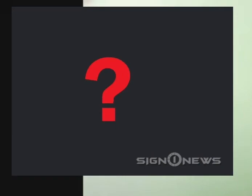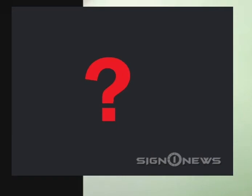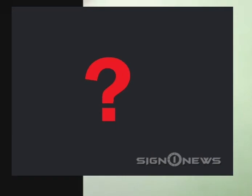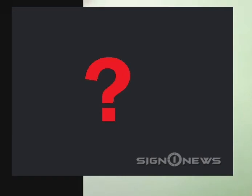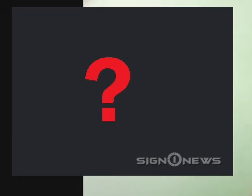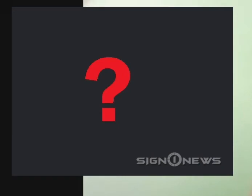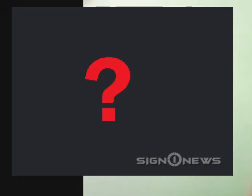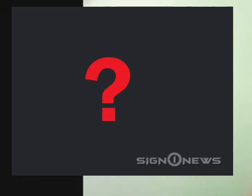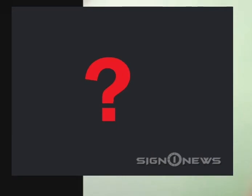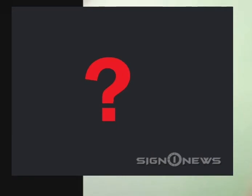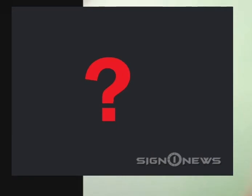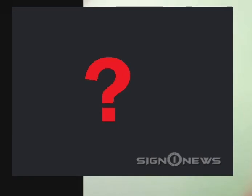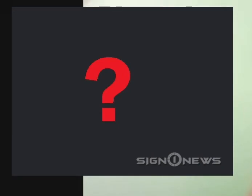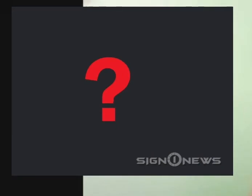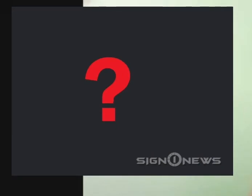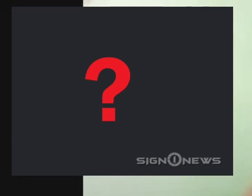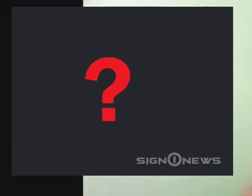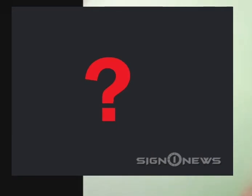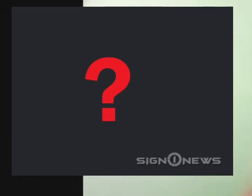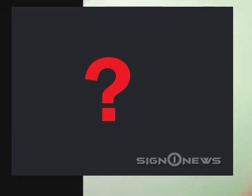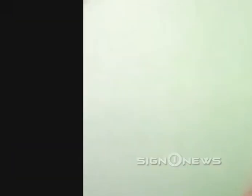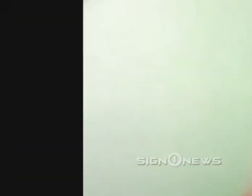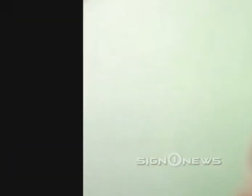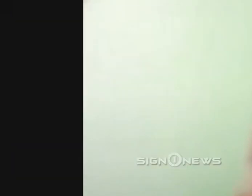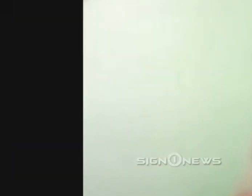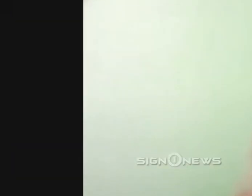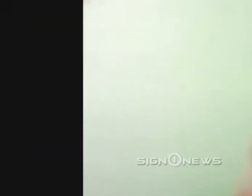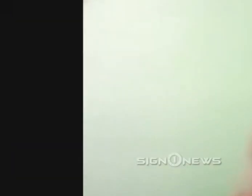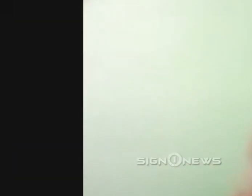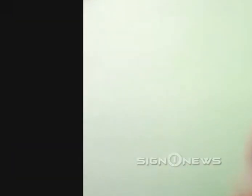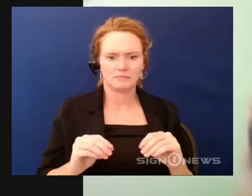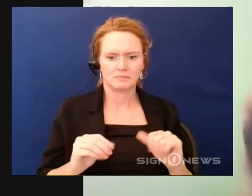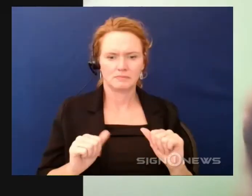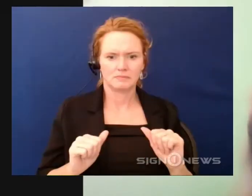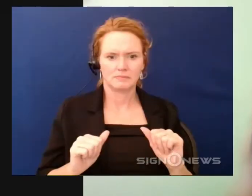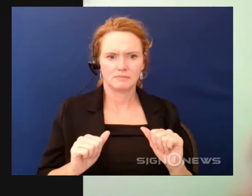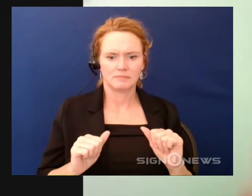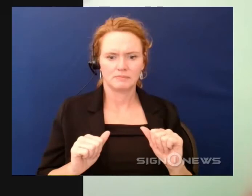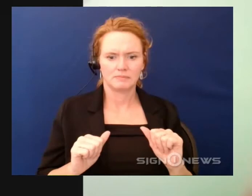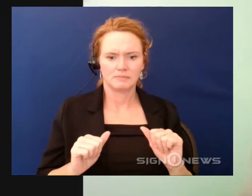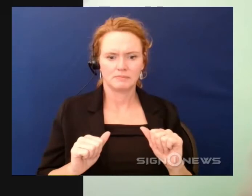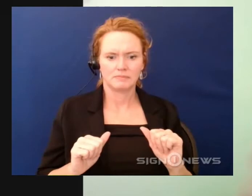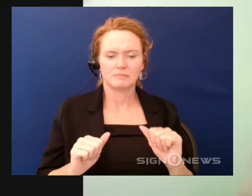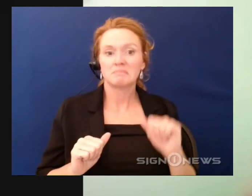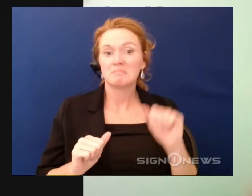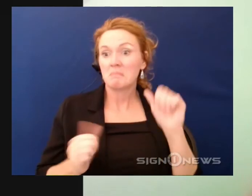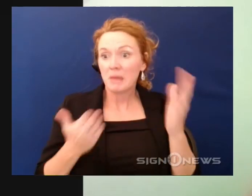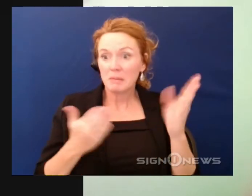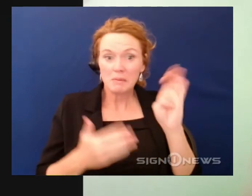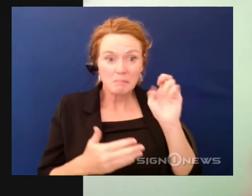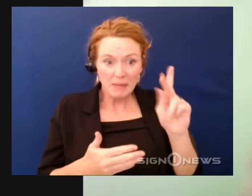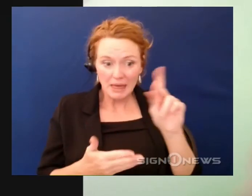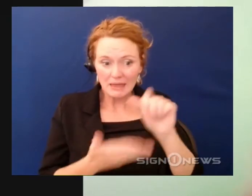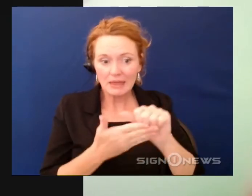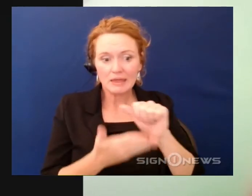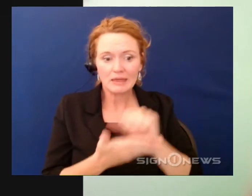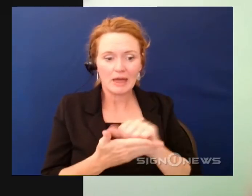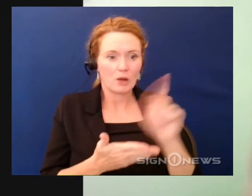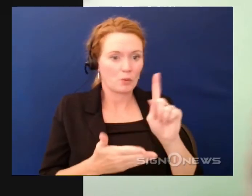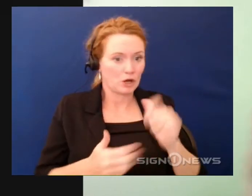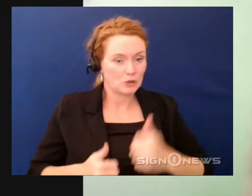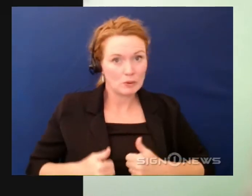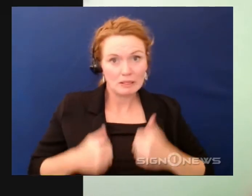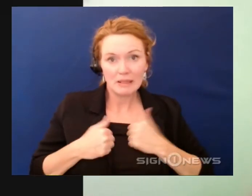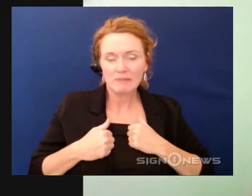common ideas if we think about a general or plenary guardianship, the bank account, where you live, who you associate with could